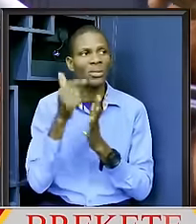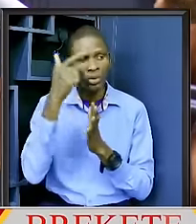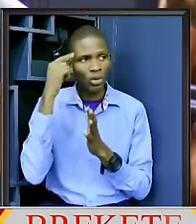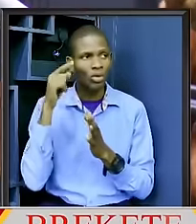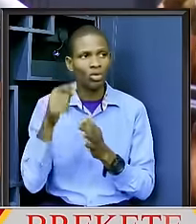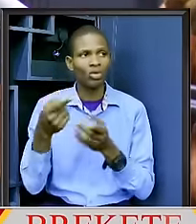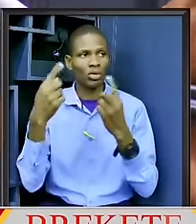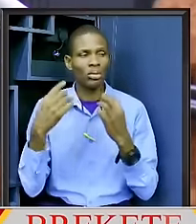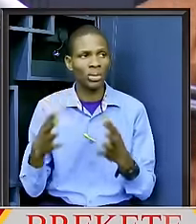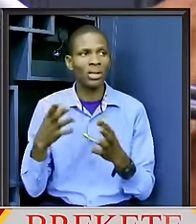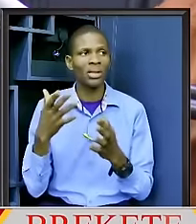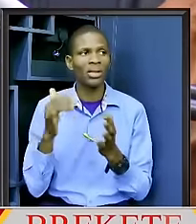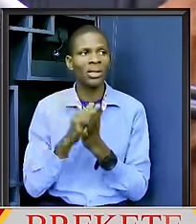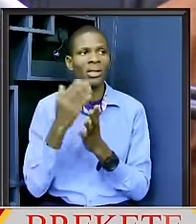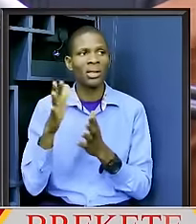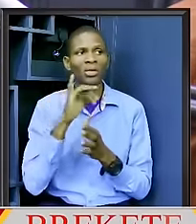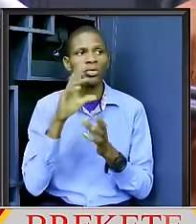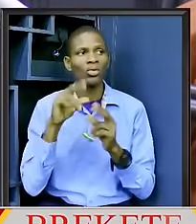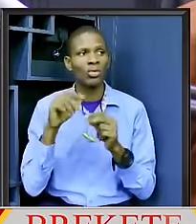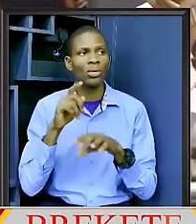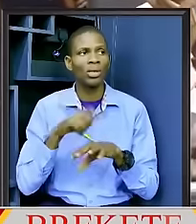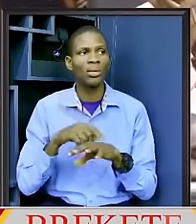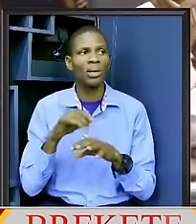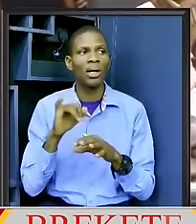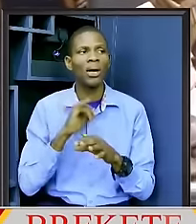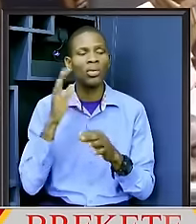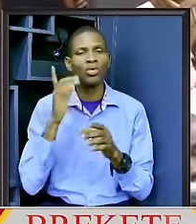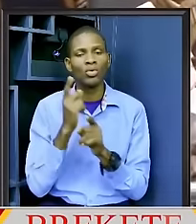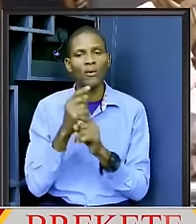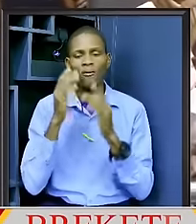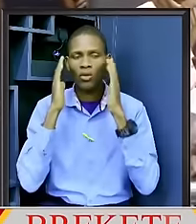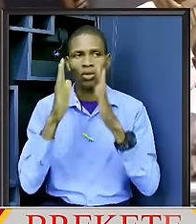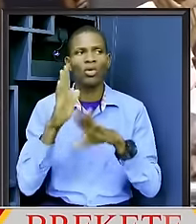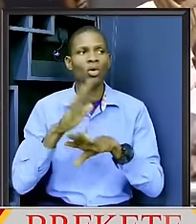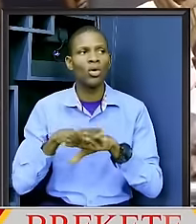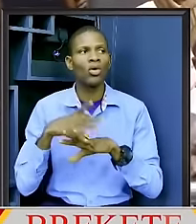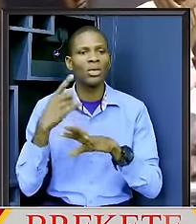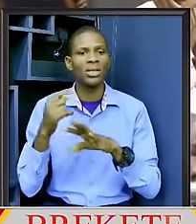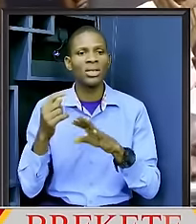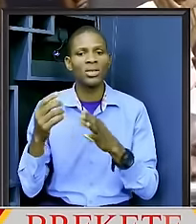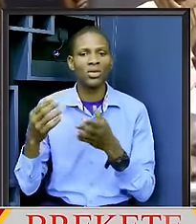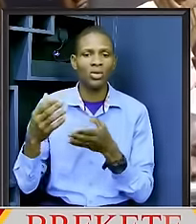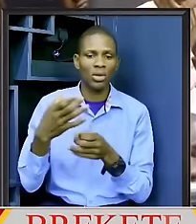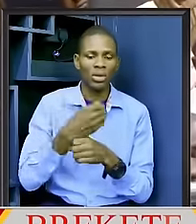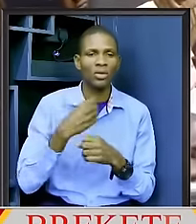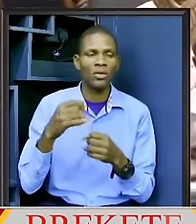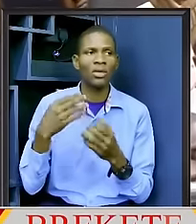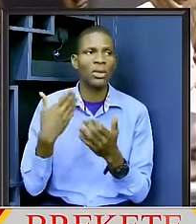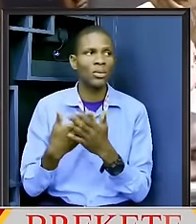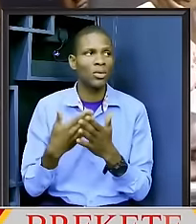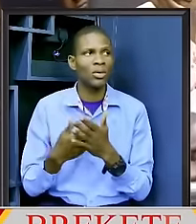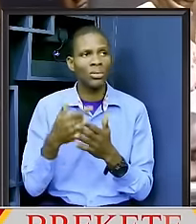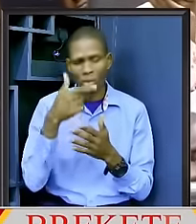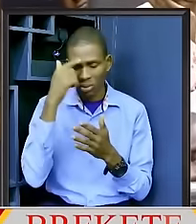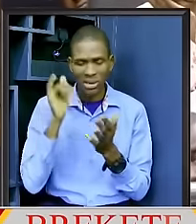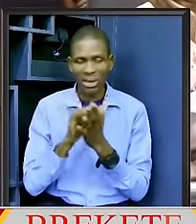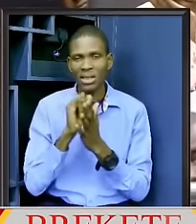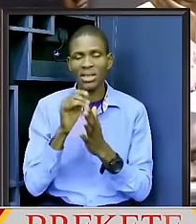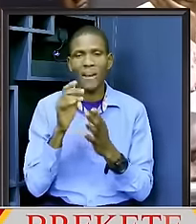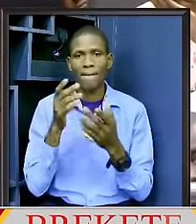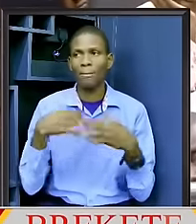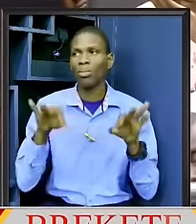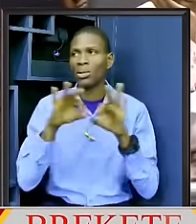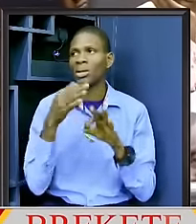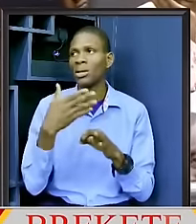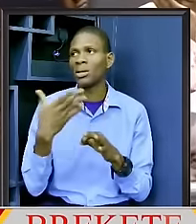here, when I no go command. Okay, sir. I will just focus on the recovery of the money because that's the main thing. That's the main thing.